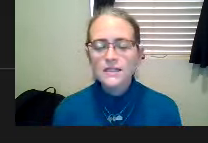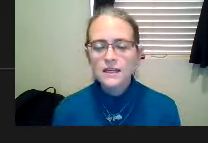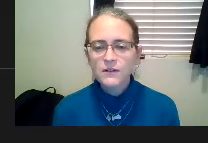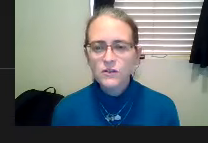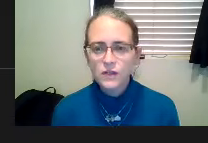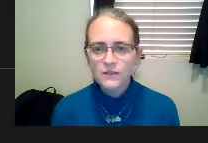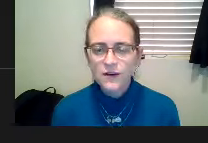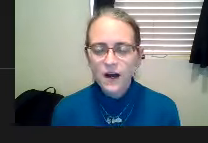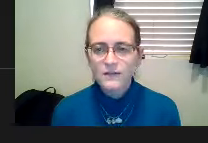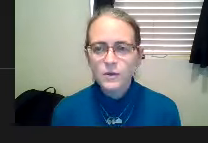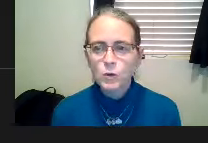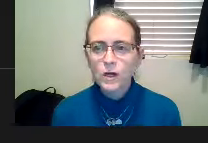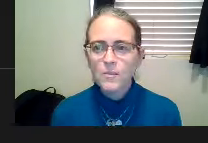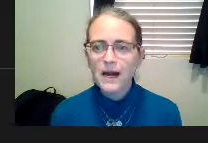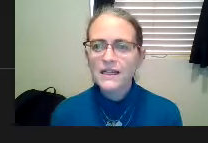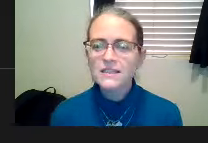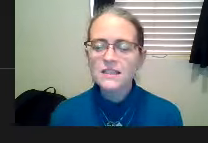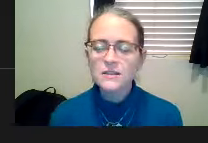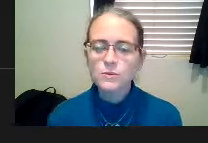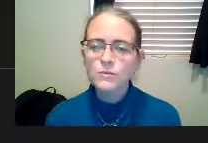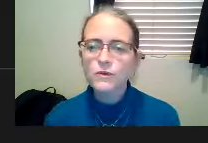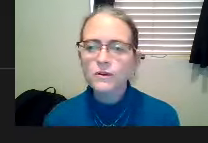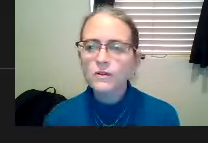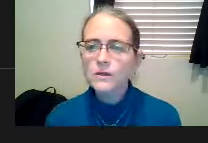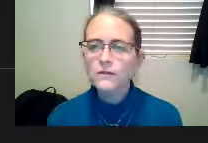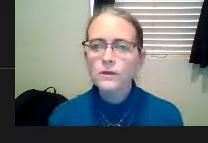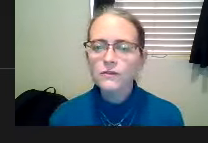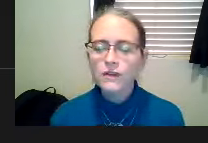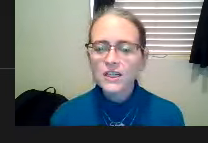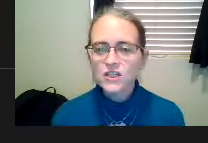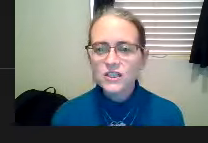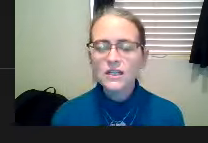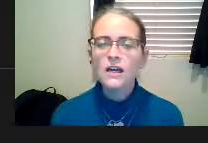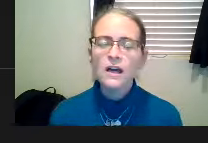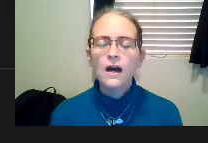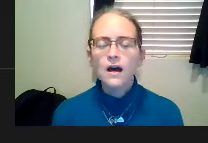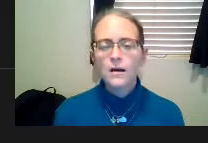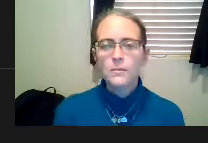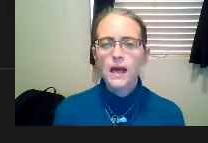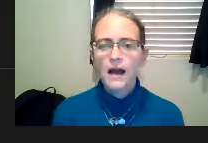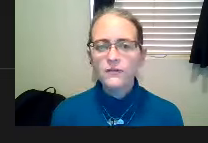to 7:35. And we'll come back into this room for a little bit of reflection